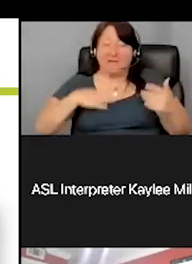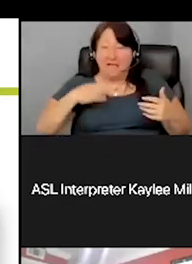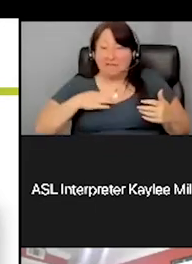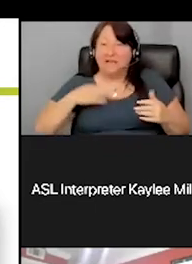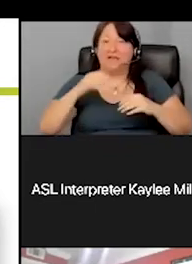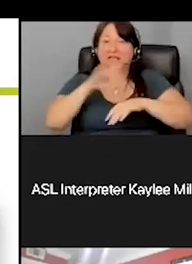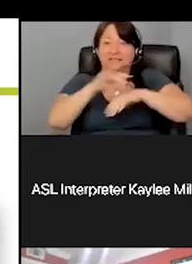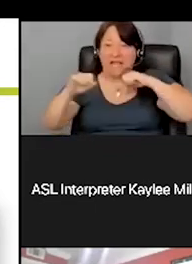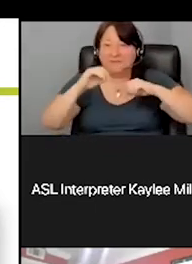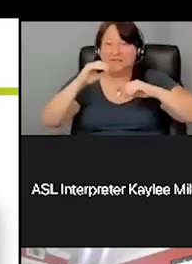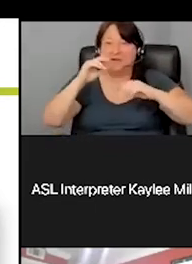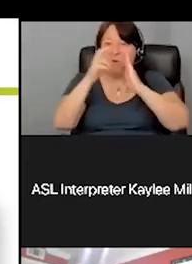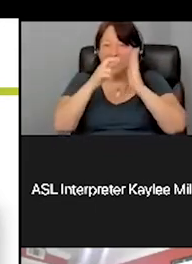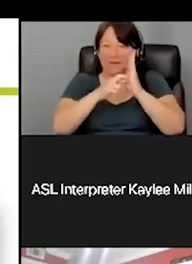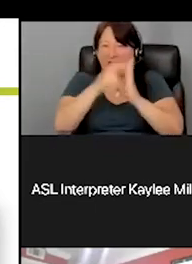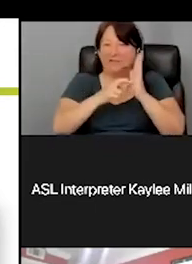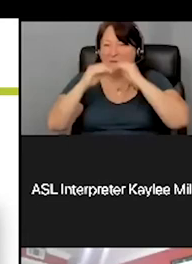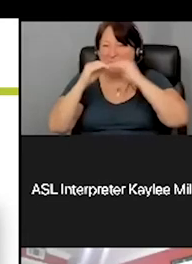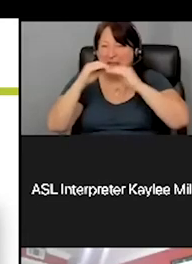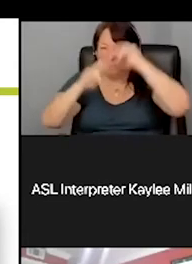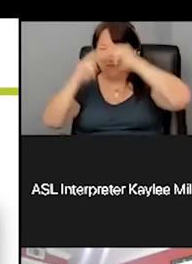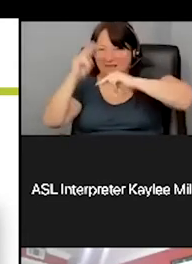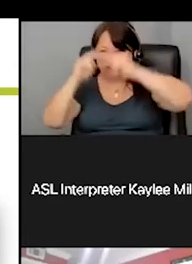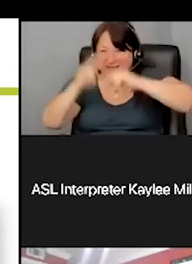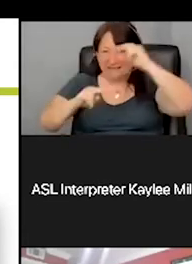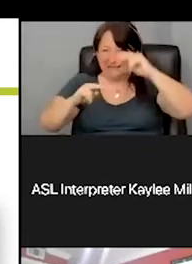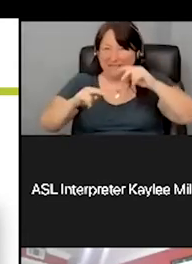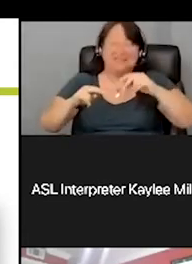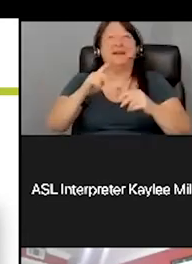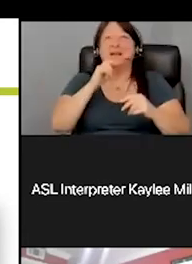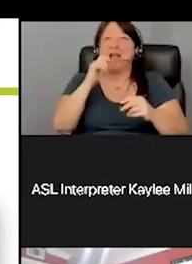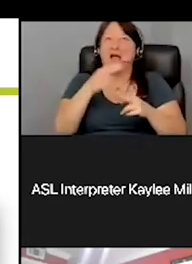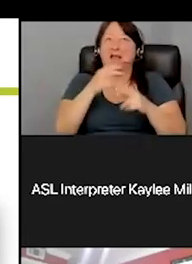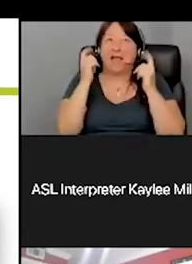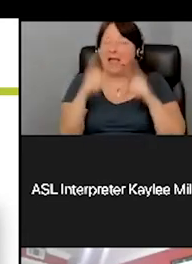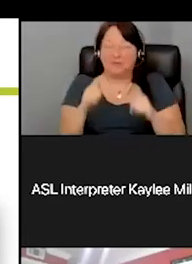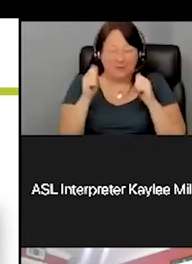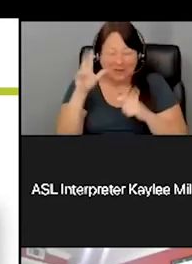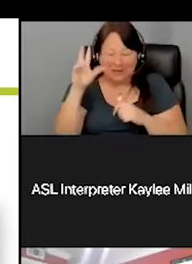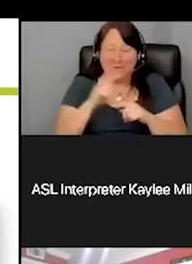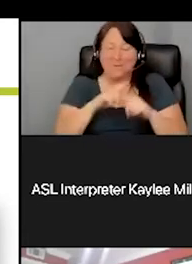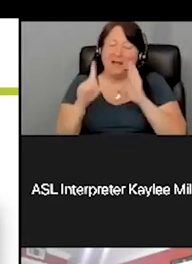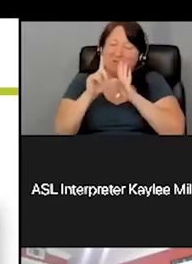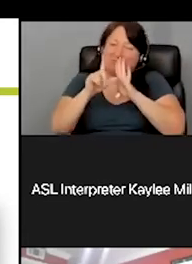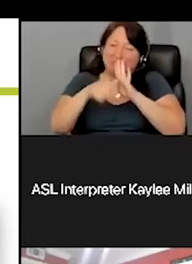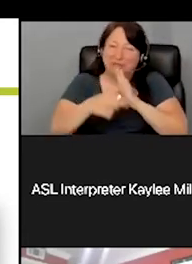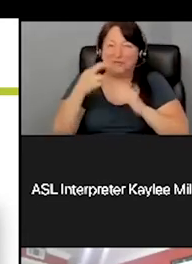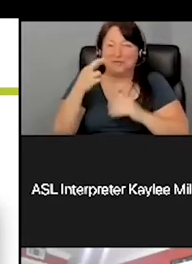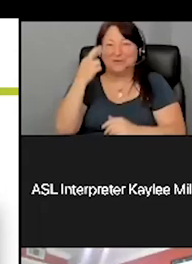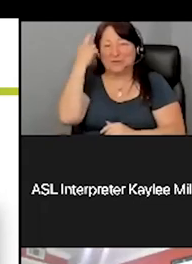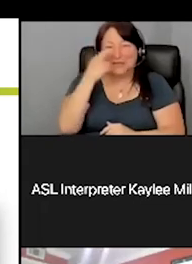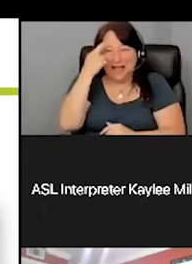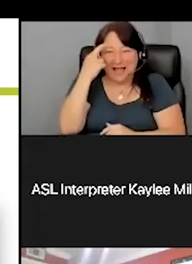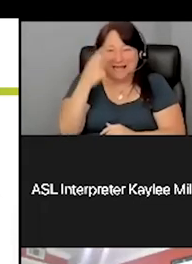buildings, but we soon realized, not soon, but it took us a little bit actually of time to realize that these buildings, that it takes more than